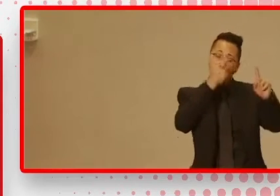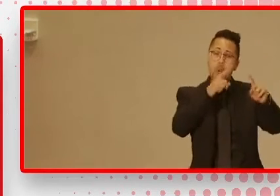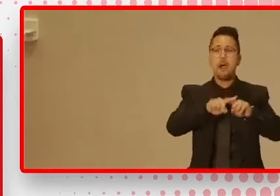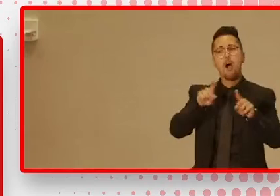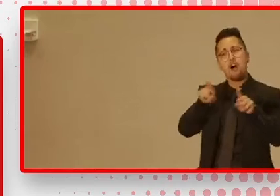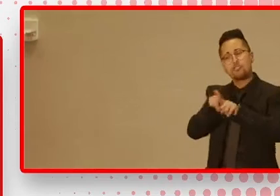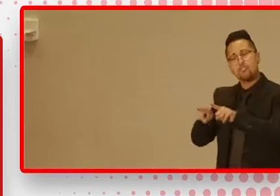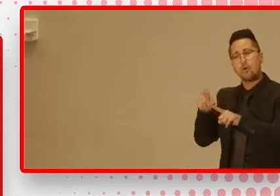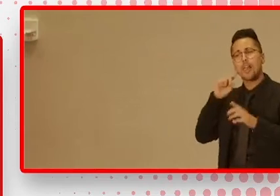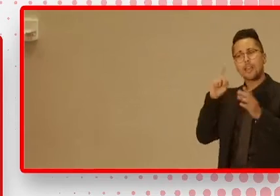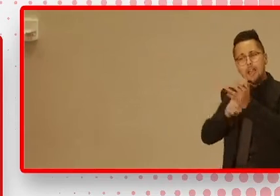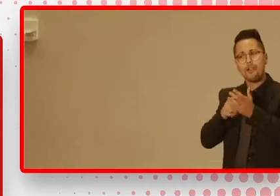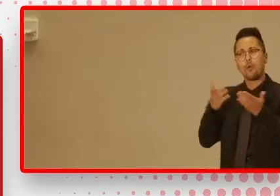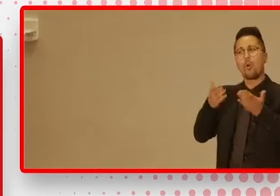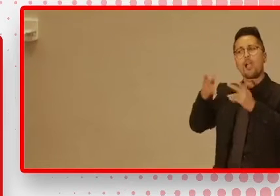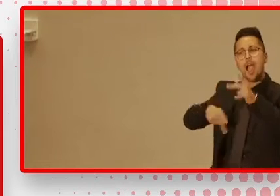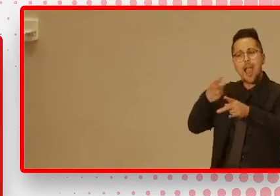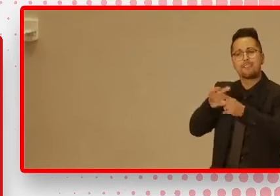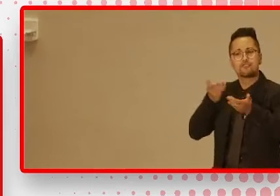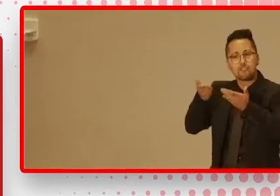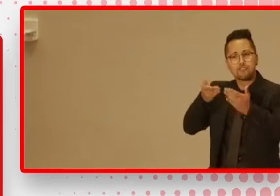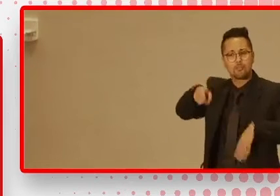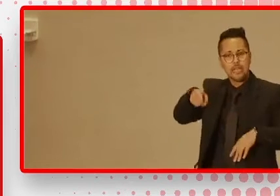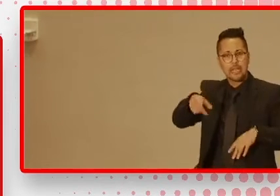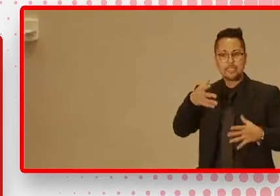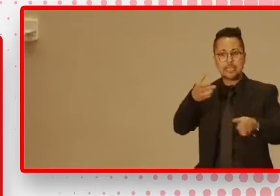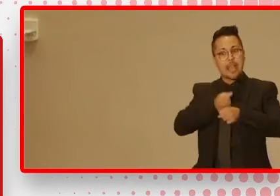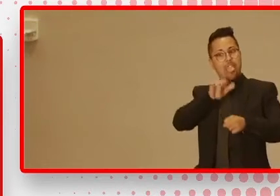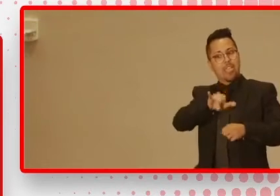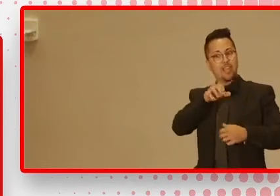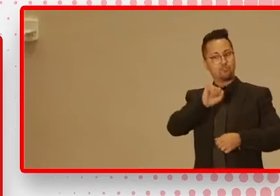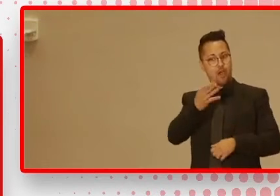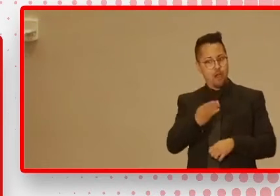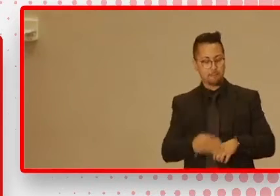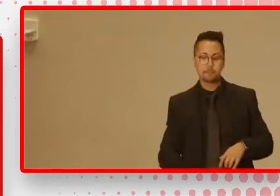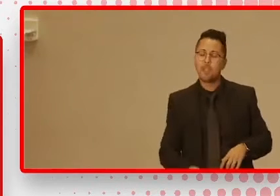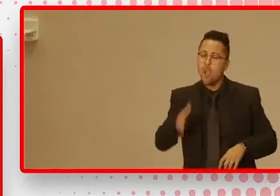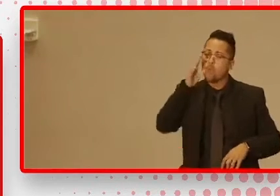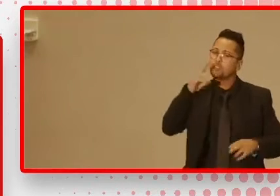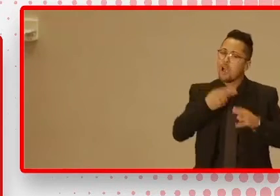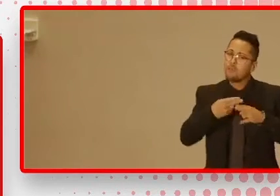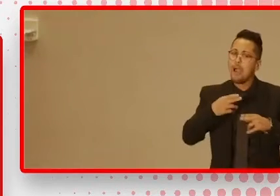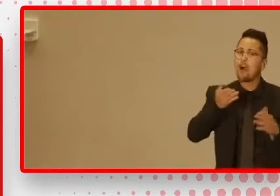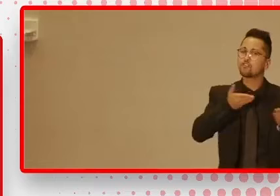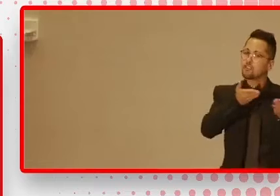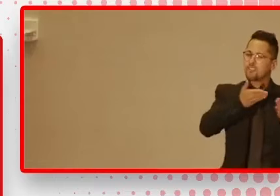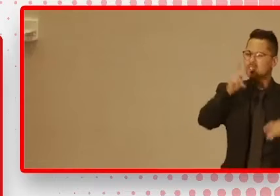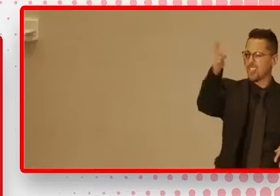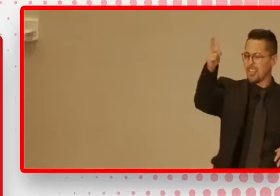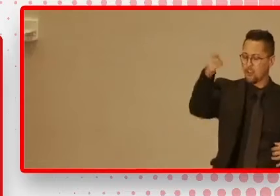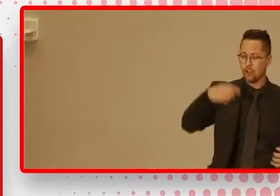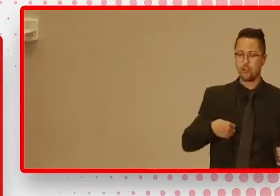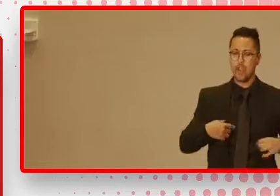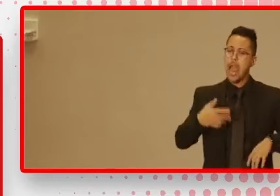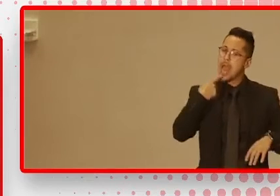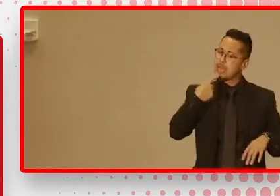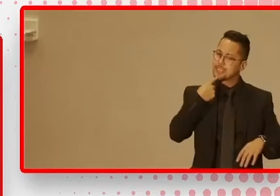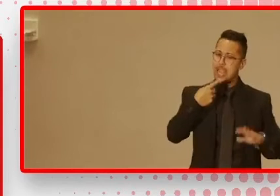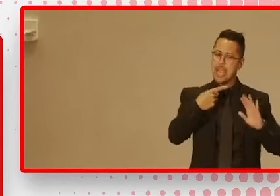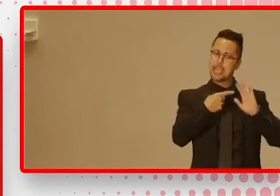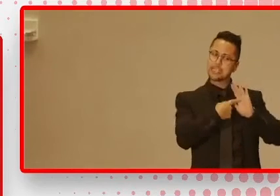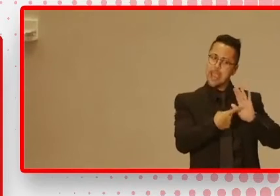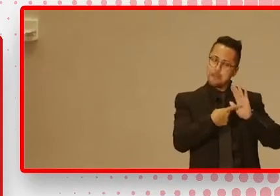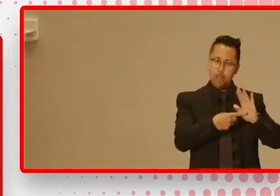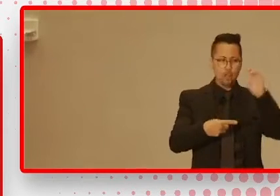need in order to get that job. And I'm going to talk about some example services later. And I say example because